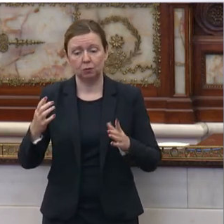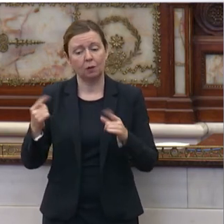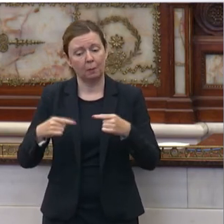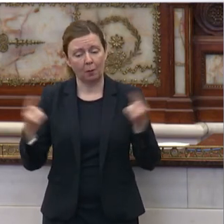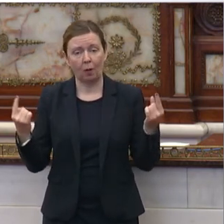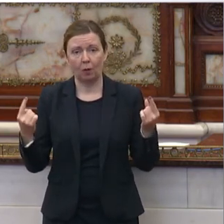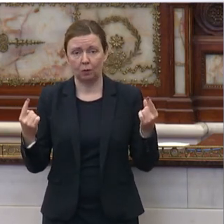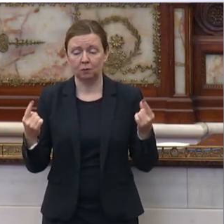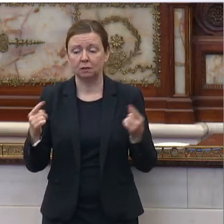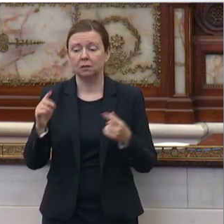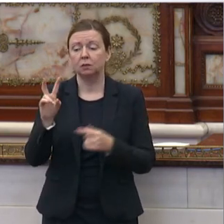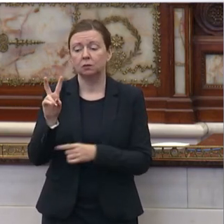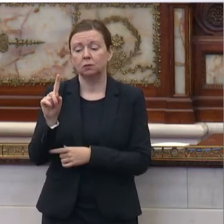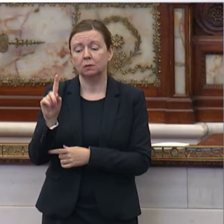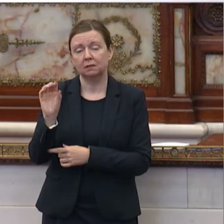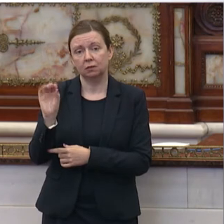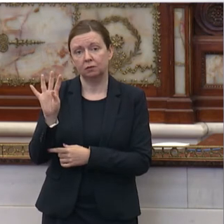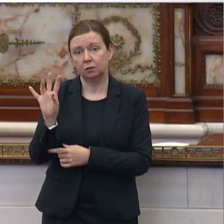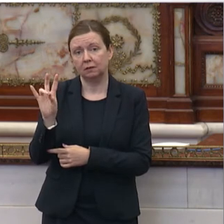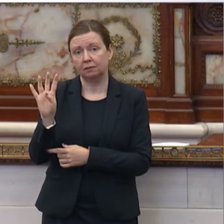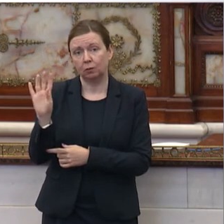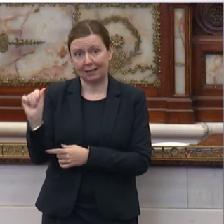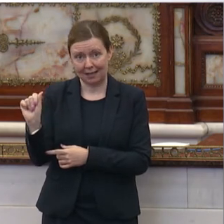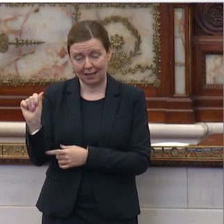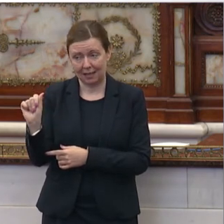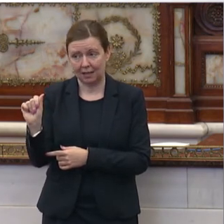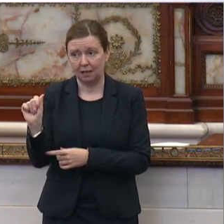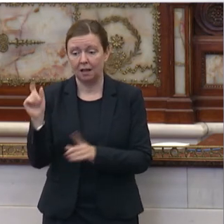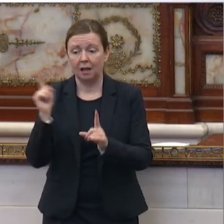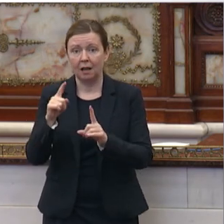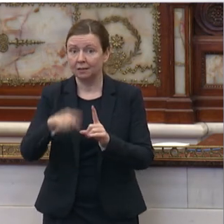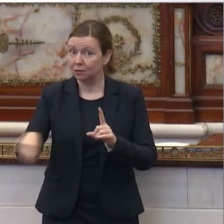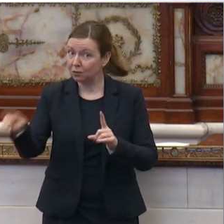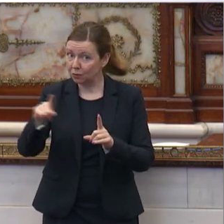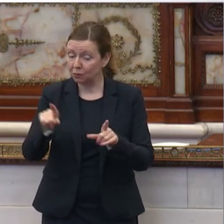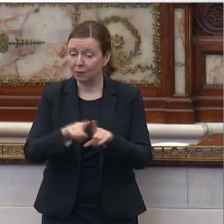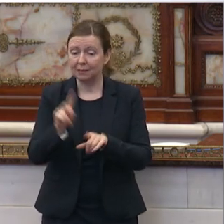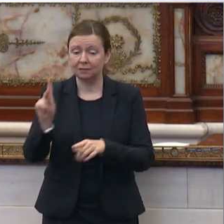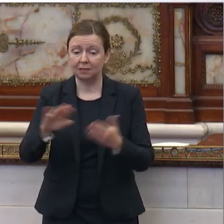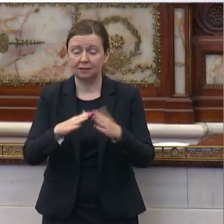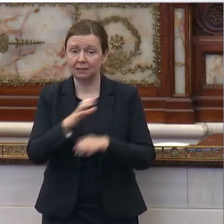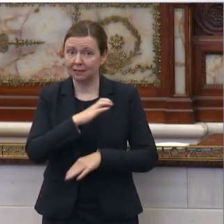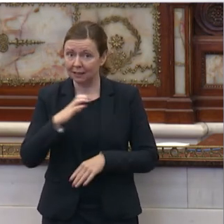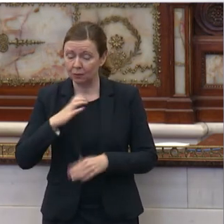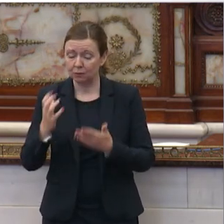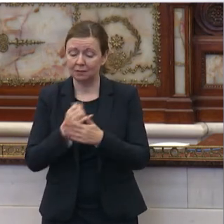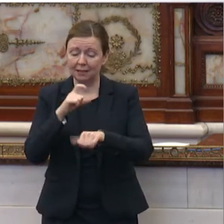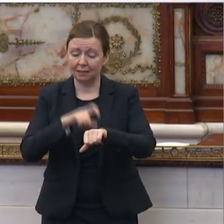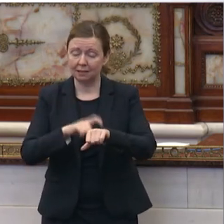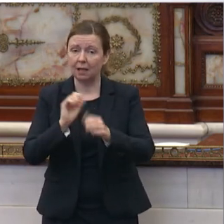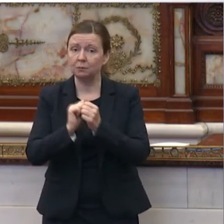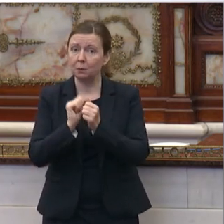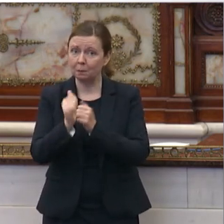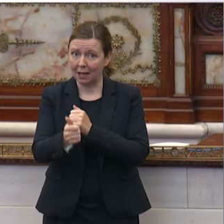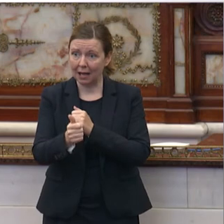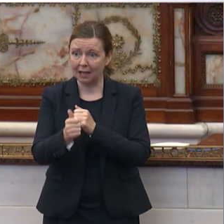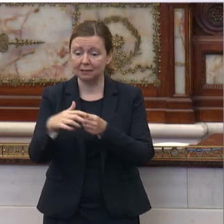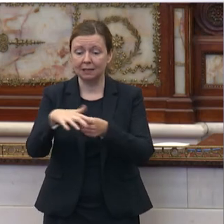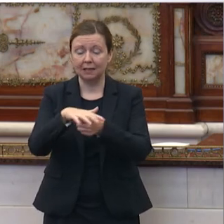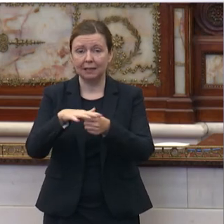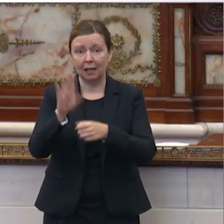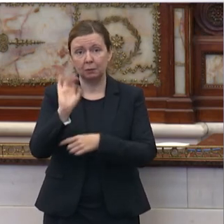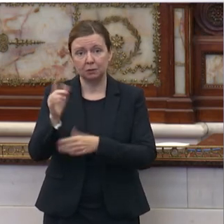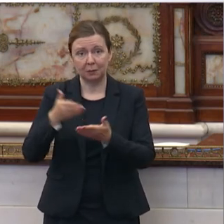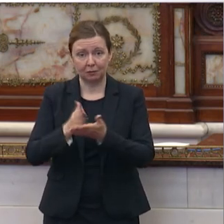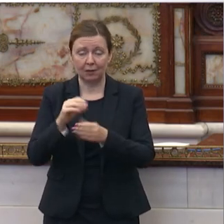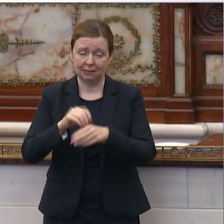Bill 210-474-A until you, as the Philadelphia City Council, take the time to pass a neighbor's Bill of Rights